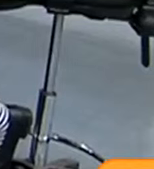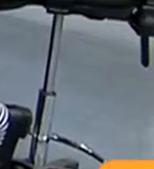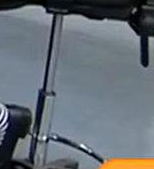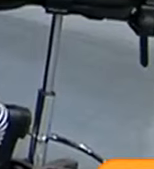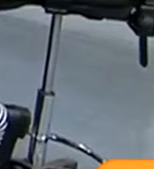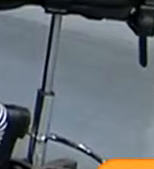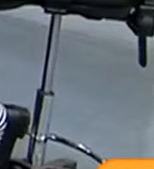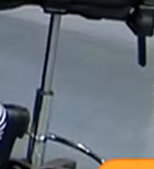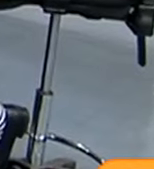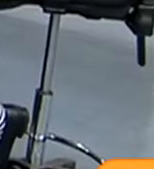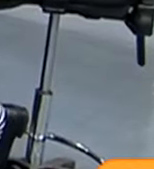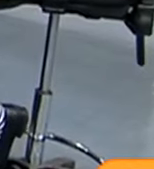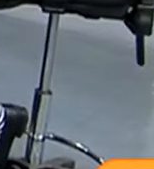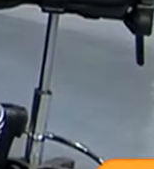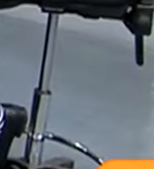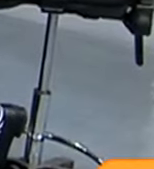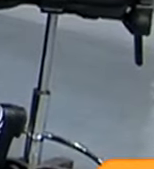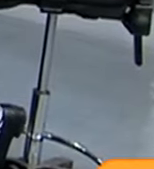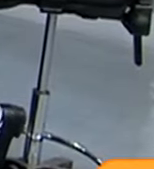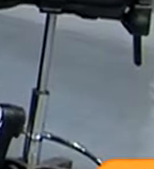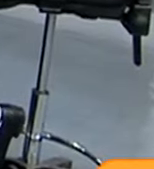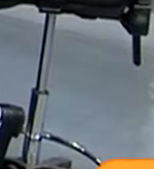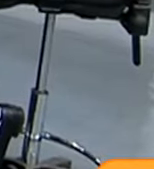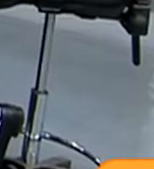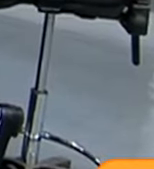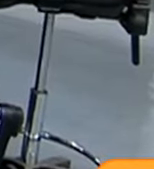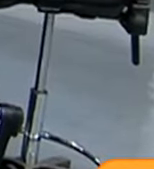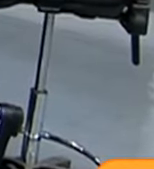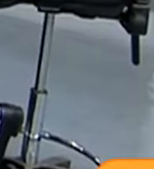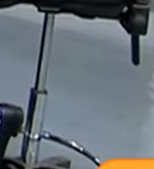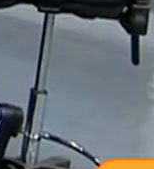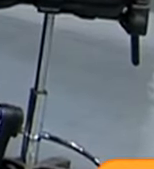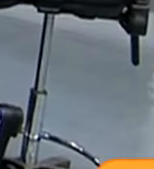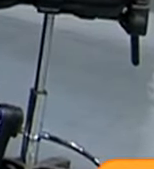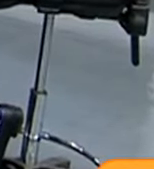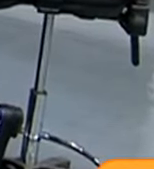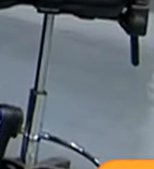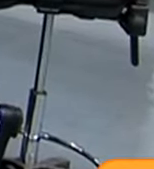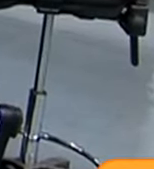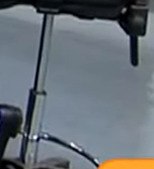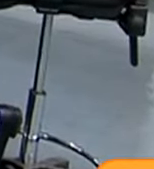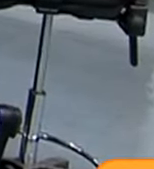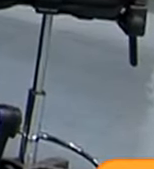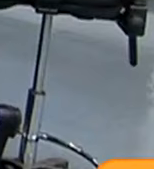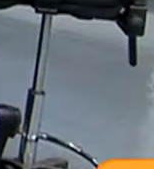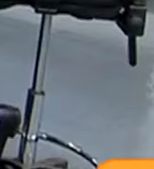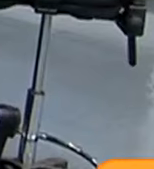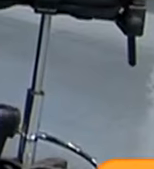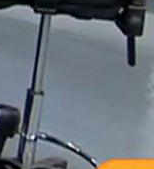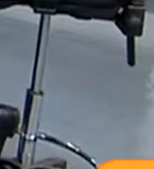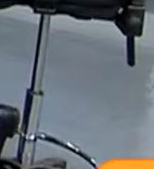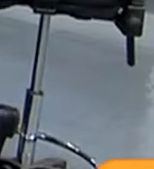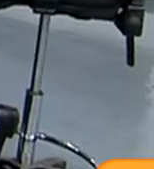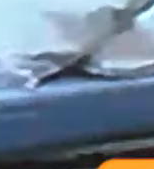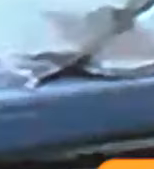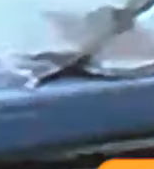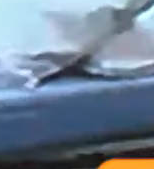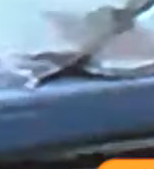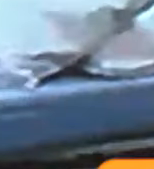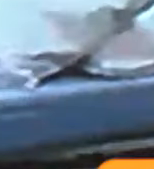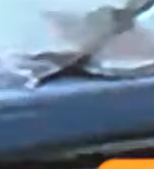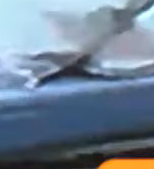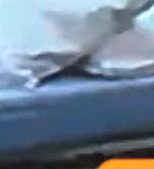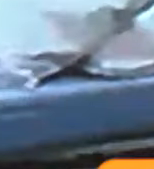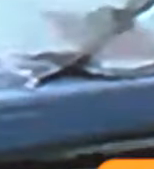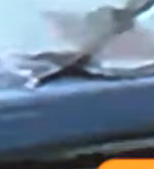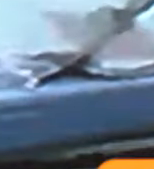we're trying to cover most of the procedures, especially for public hospitals, should be covered in full. But again, that tariff will be determined based on once we're through with the